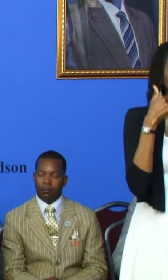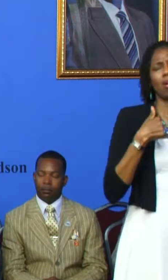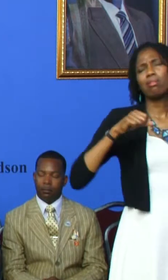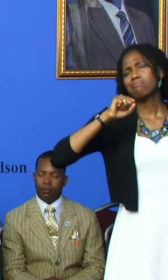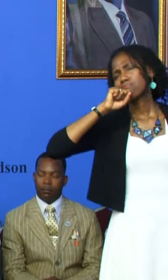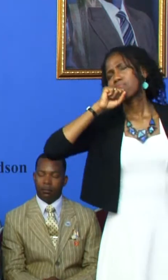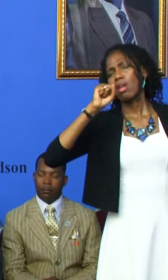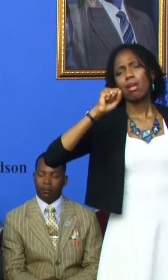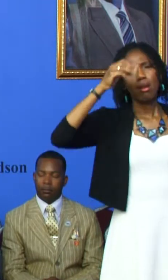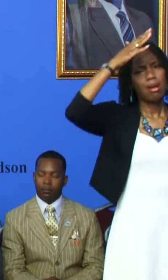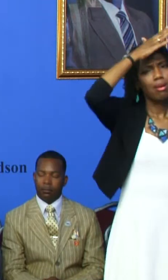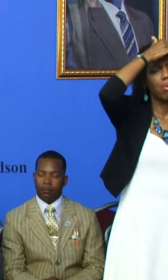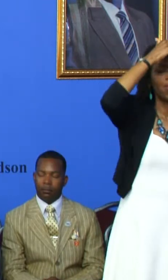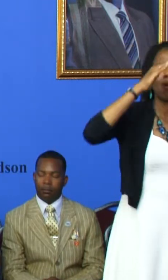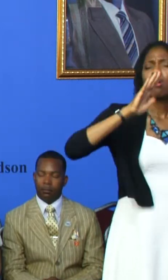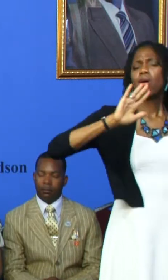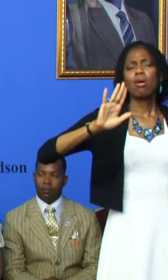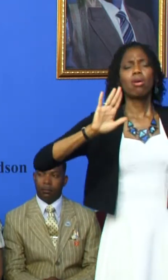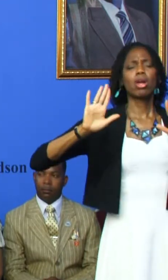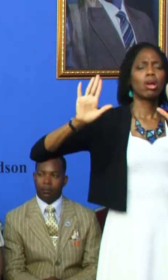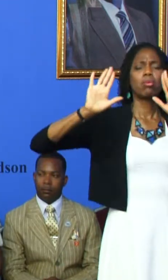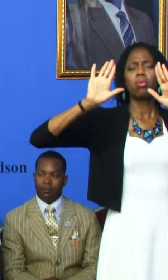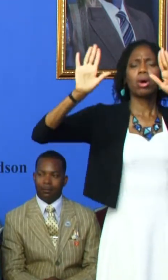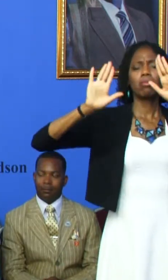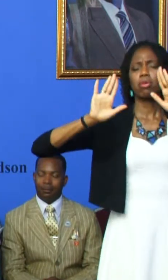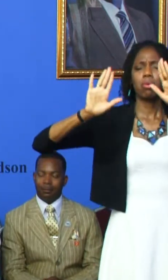you got, oh, mighty king."